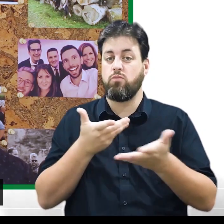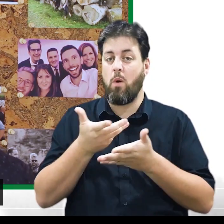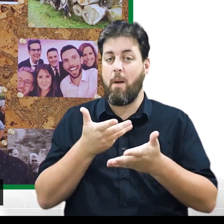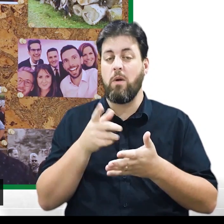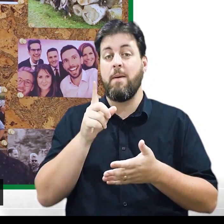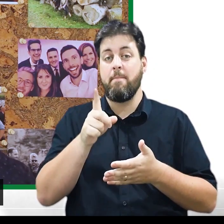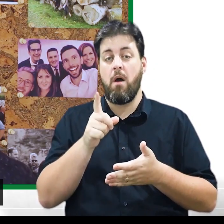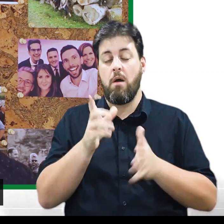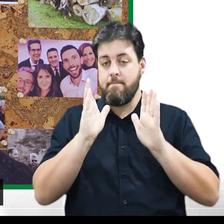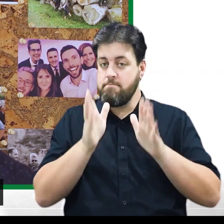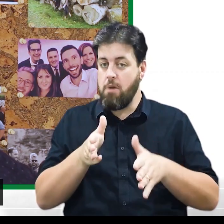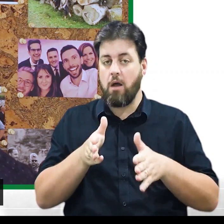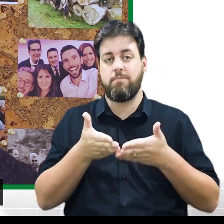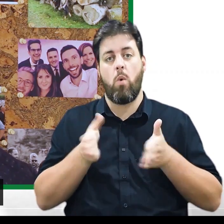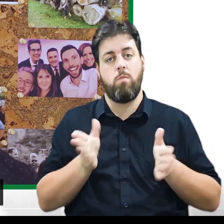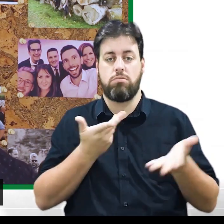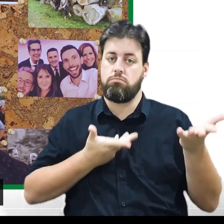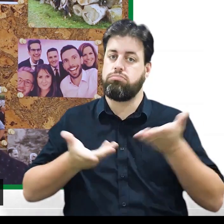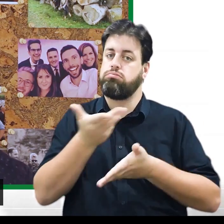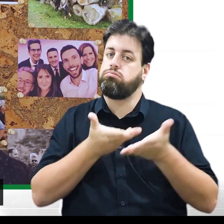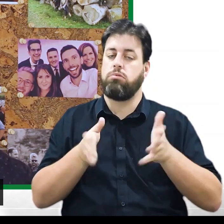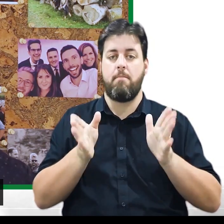that we must have with each other.